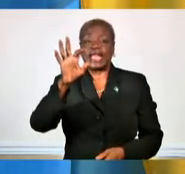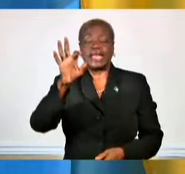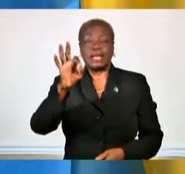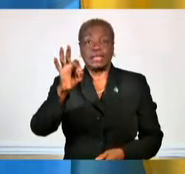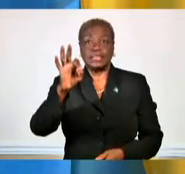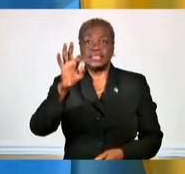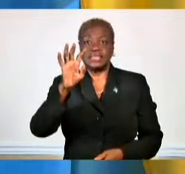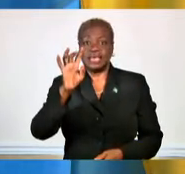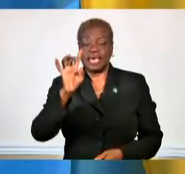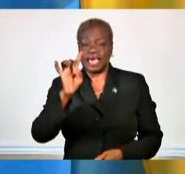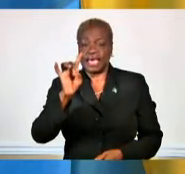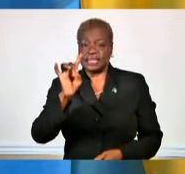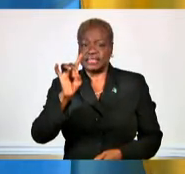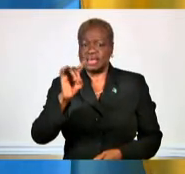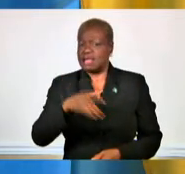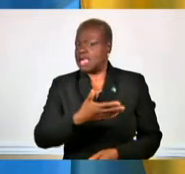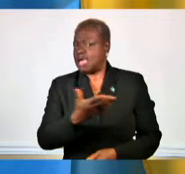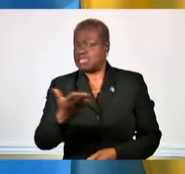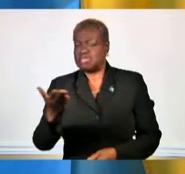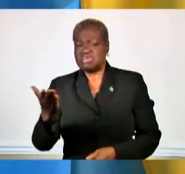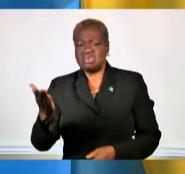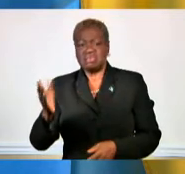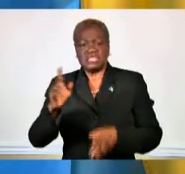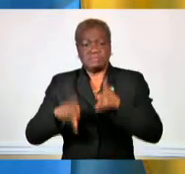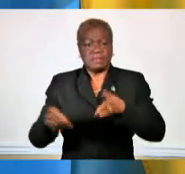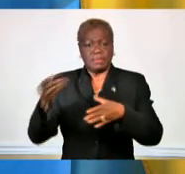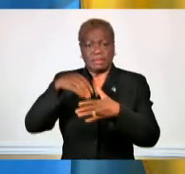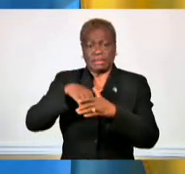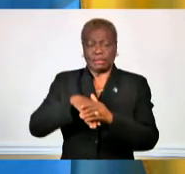898. And these cases include